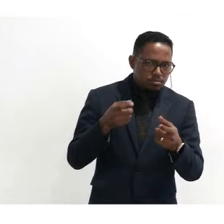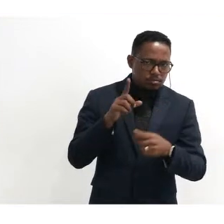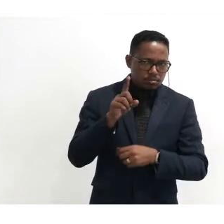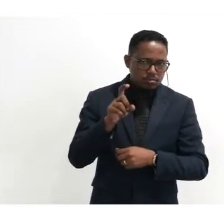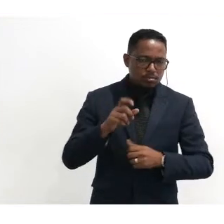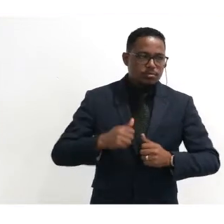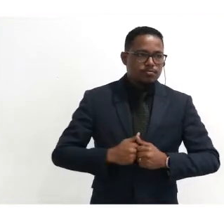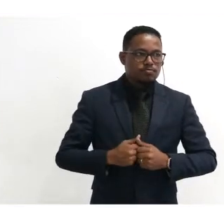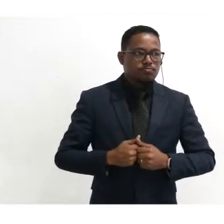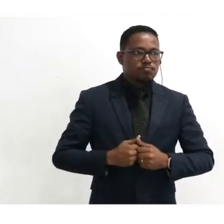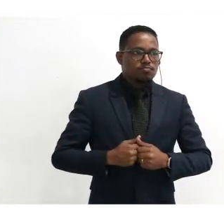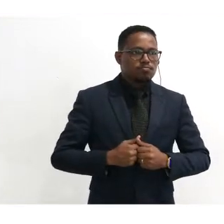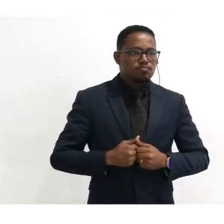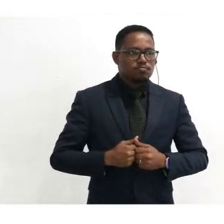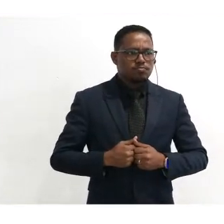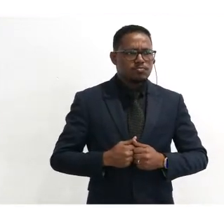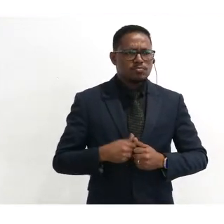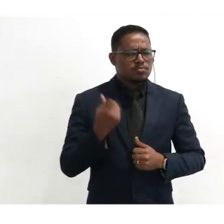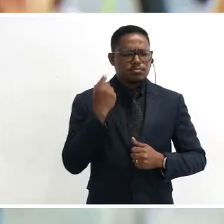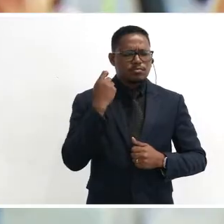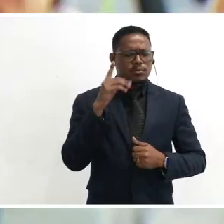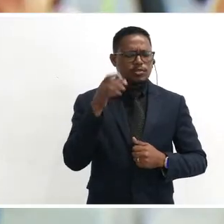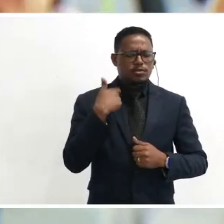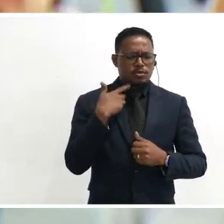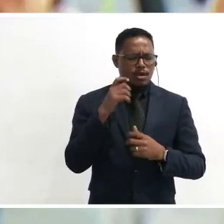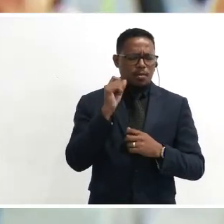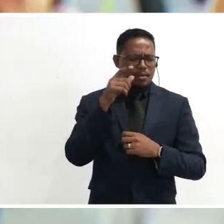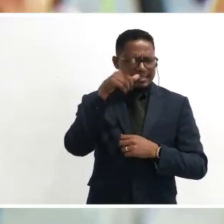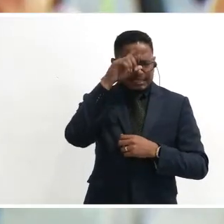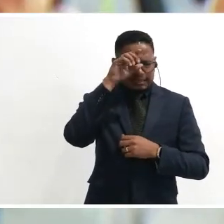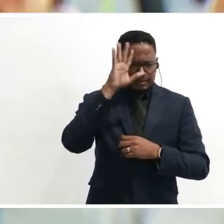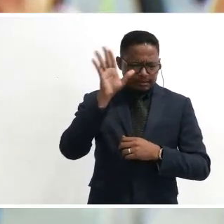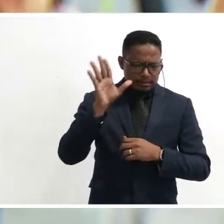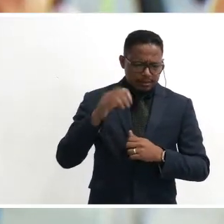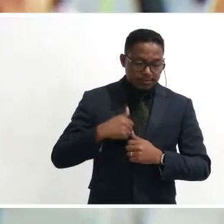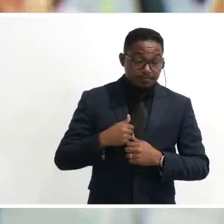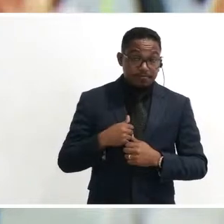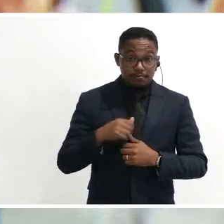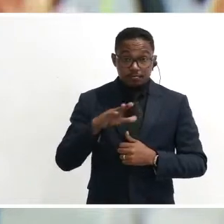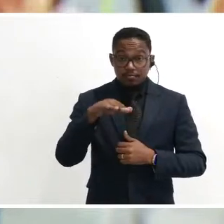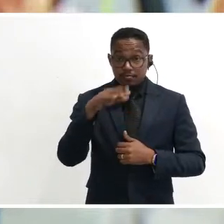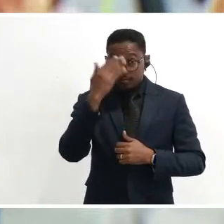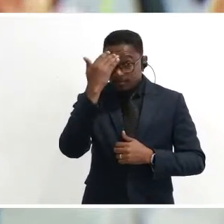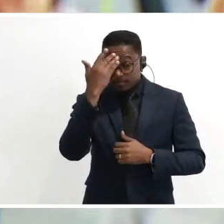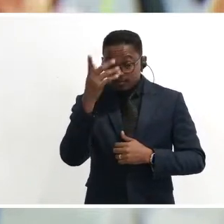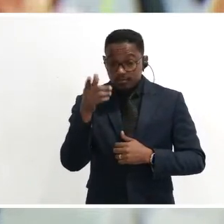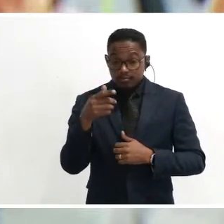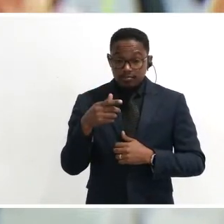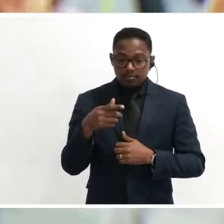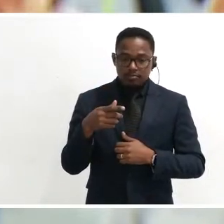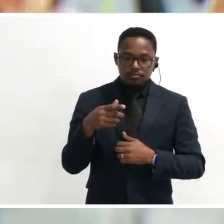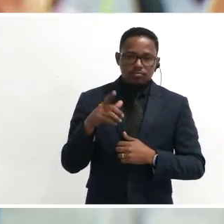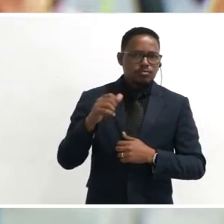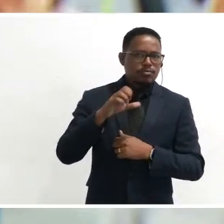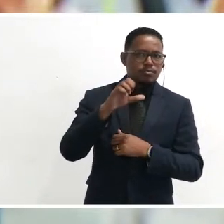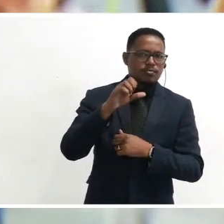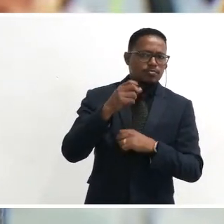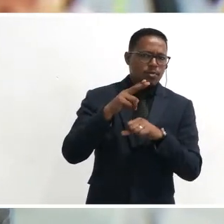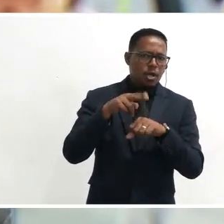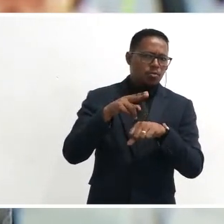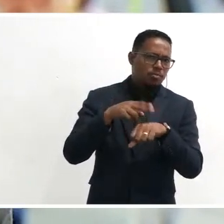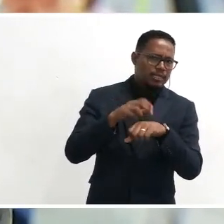exactly. If you know about any ISO standard that we can apply in the